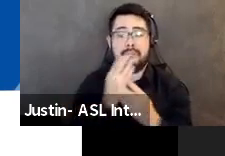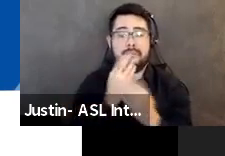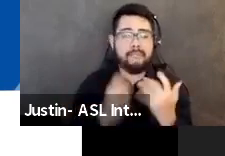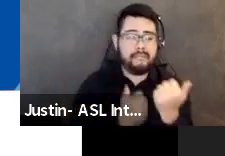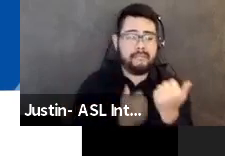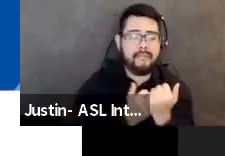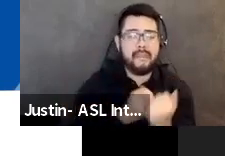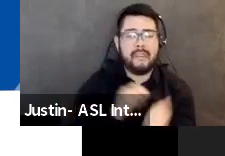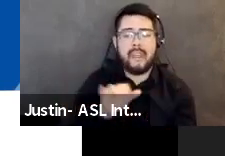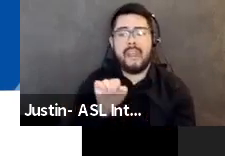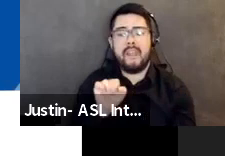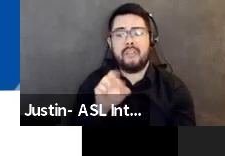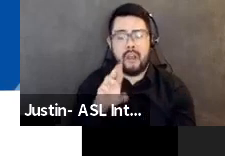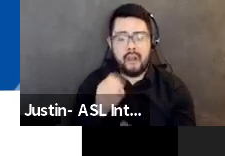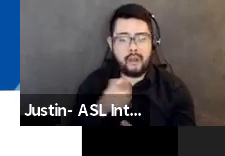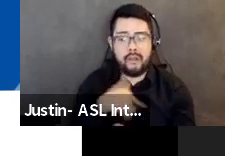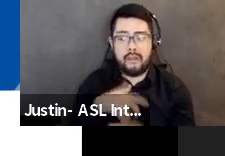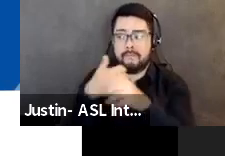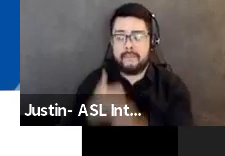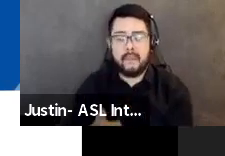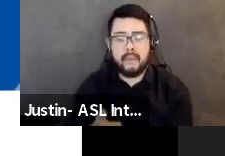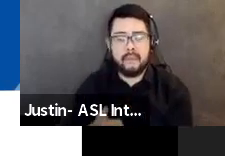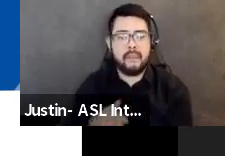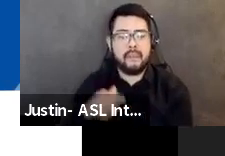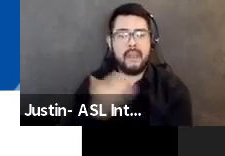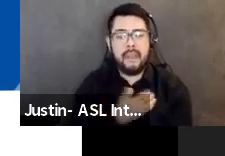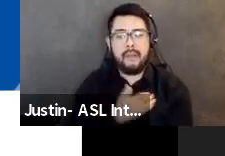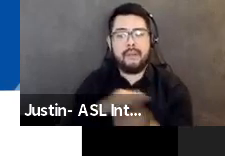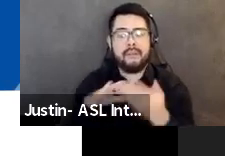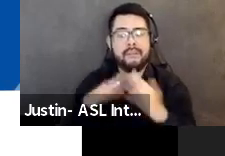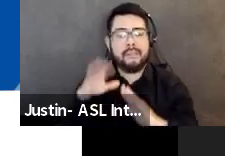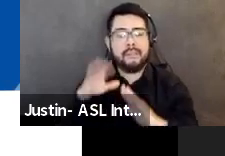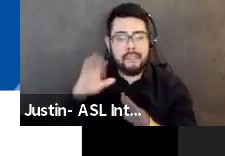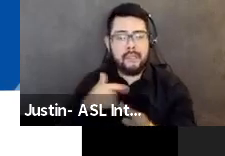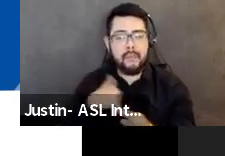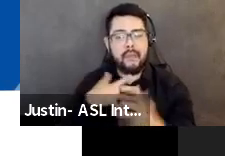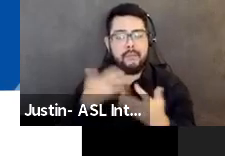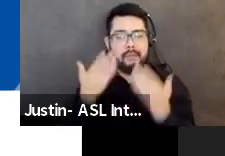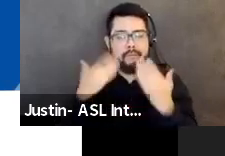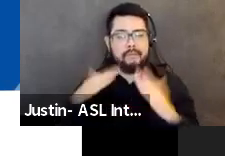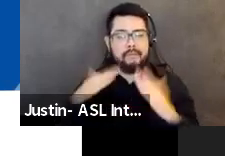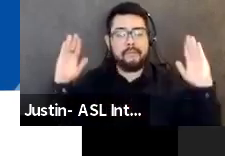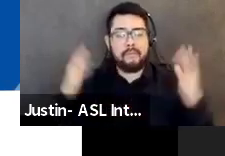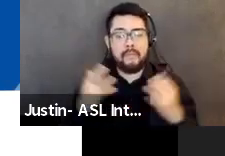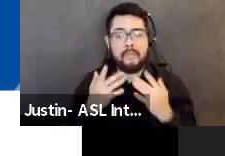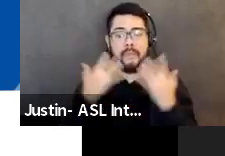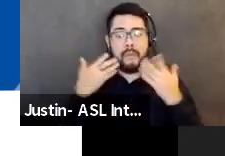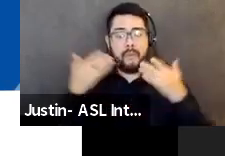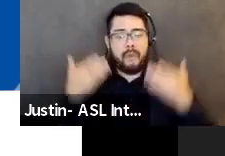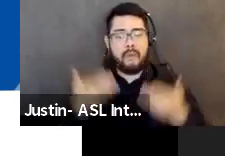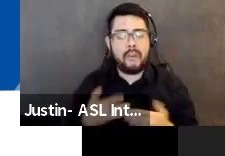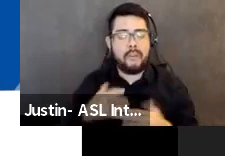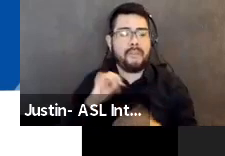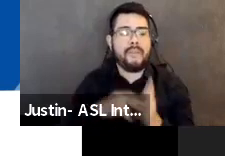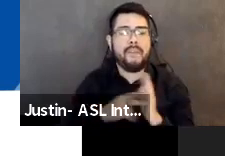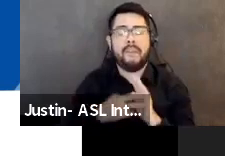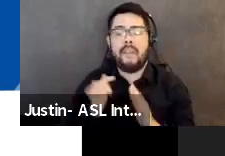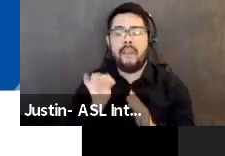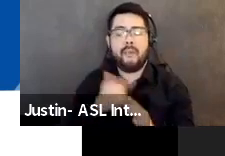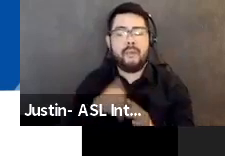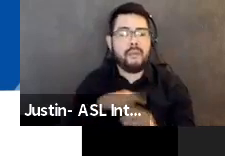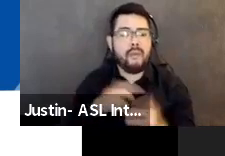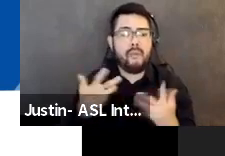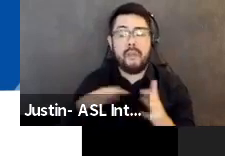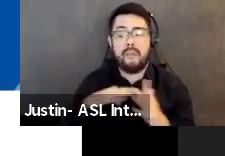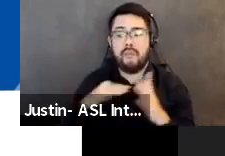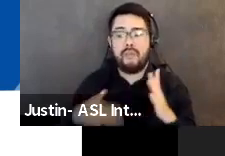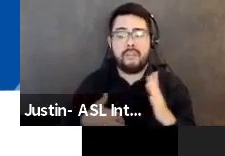adhering to the city's welcoming city and welcoming schools ordinances that protect our students from discrimination and allow our